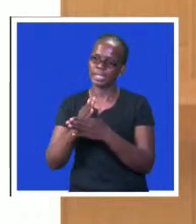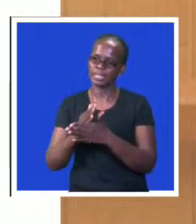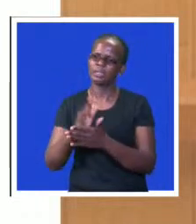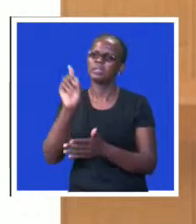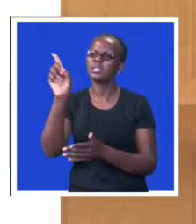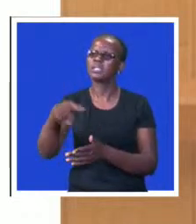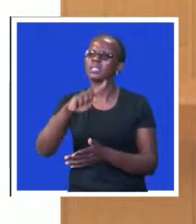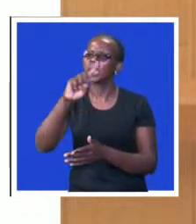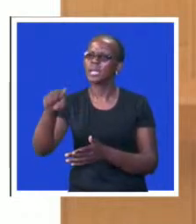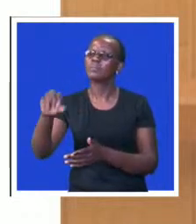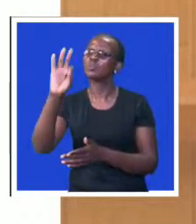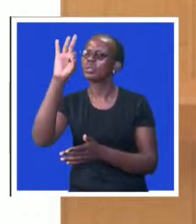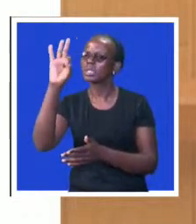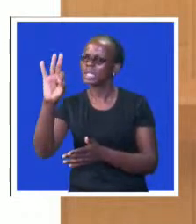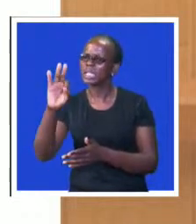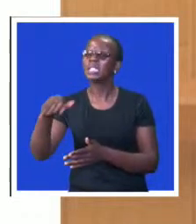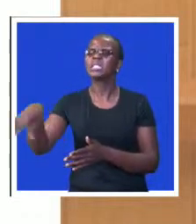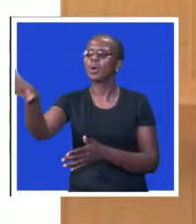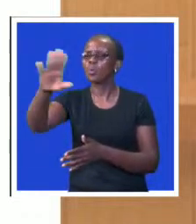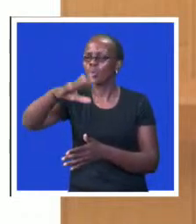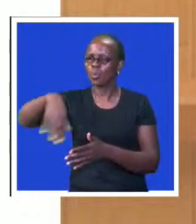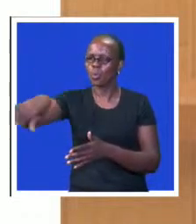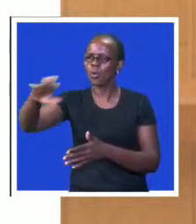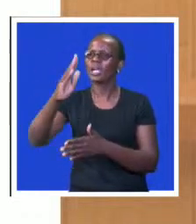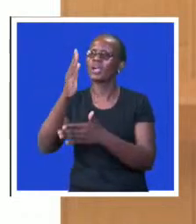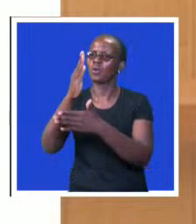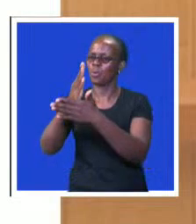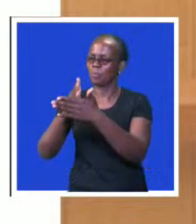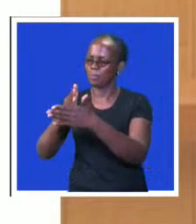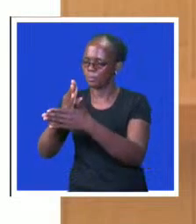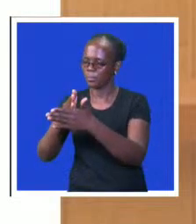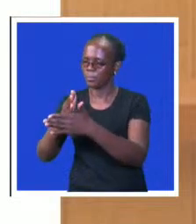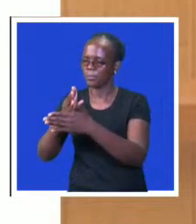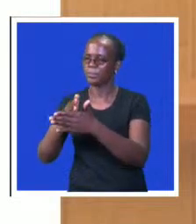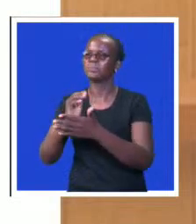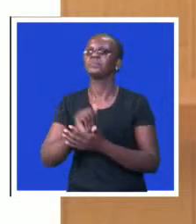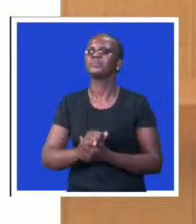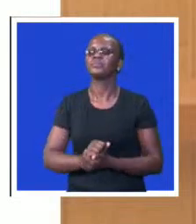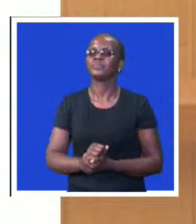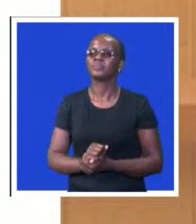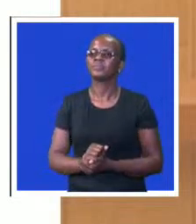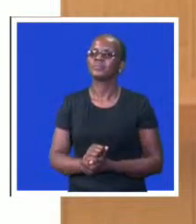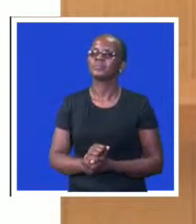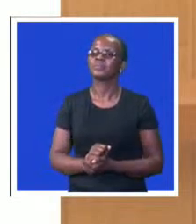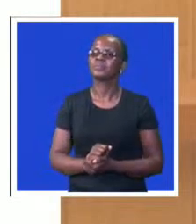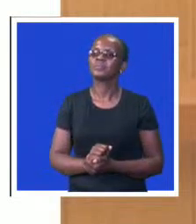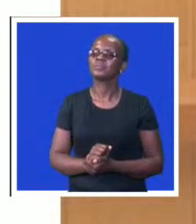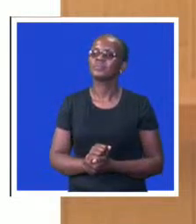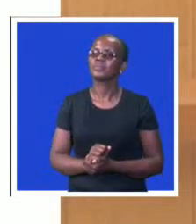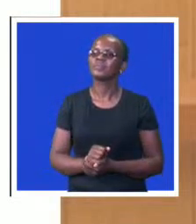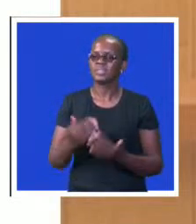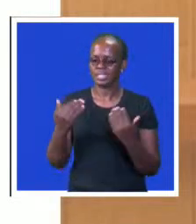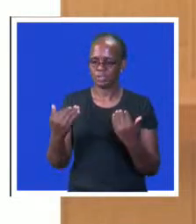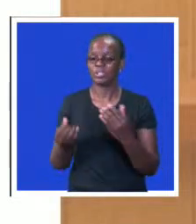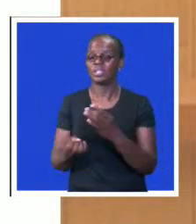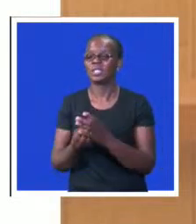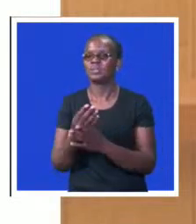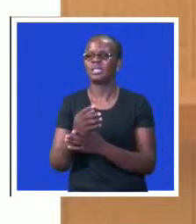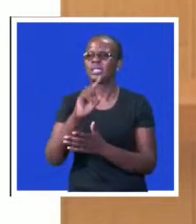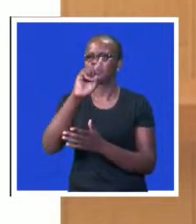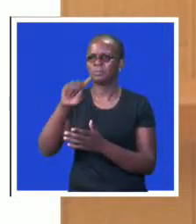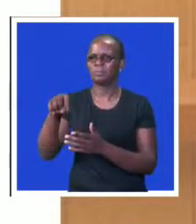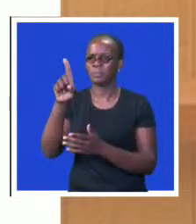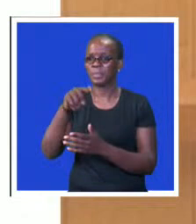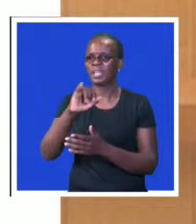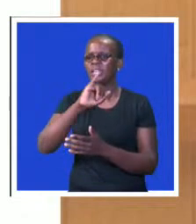by the quantity. Remember, we said 3 is the quantity. Now let us start multiplying. We are going